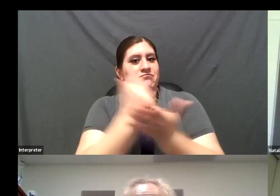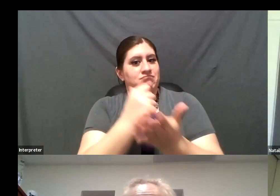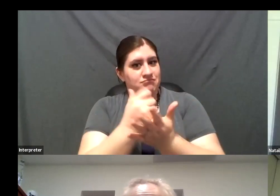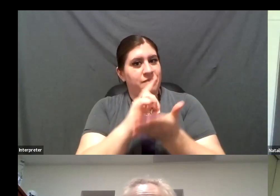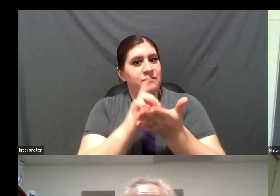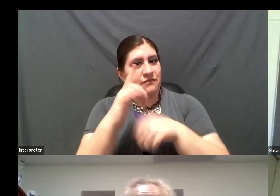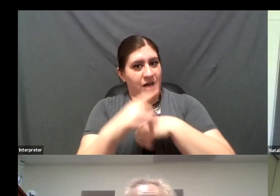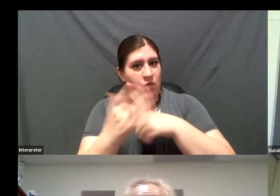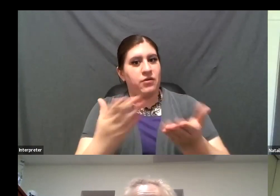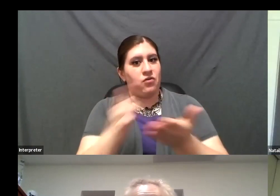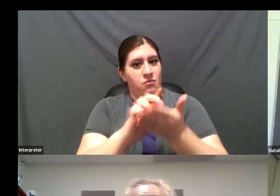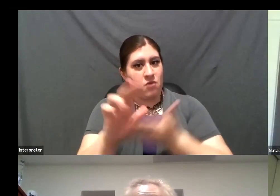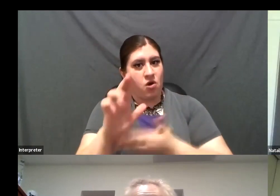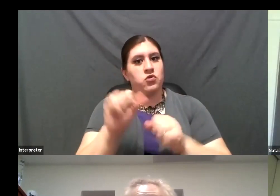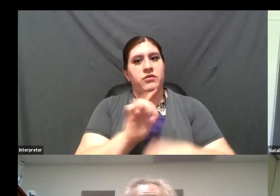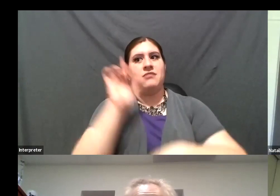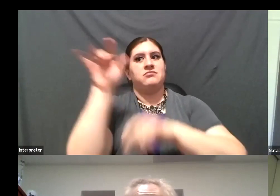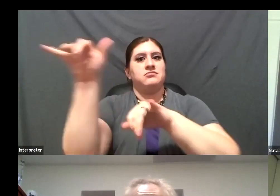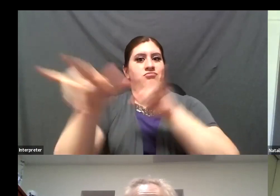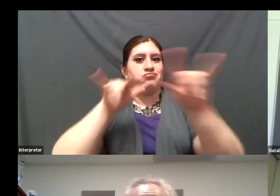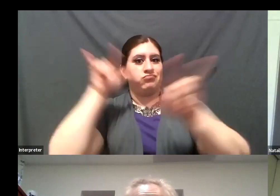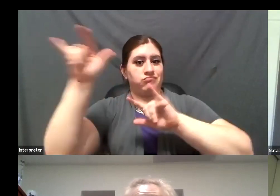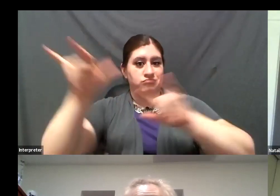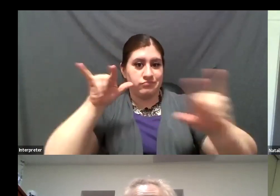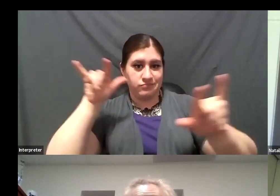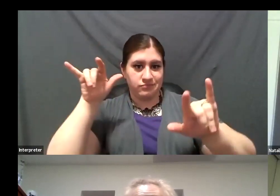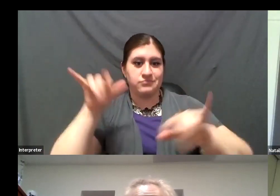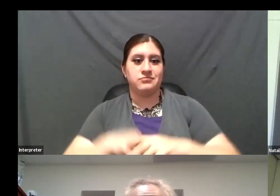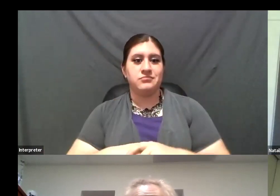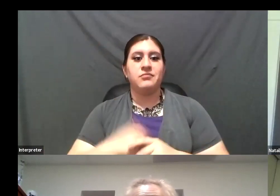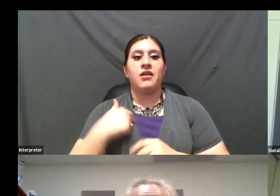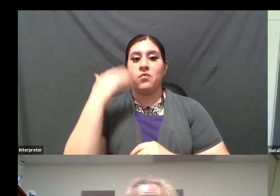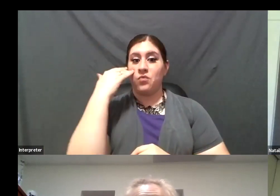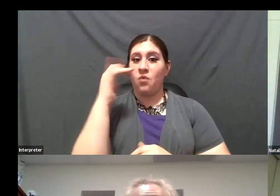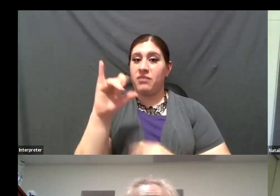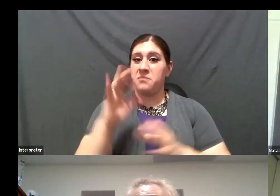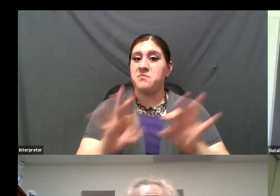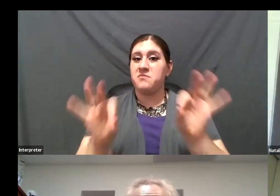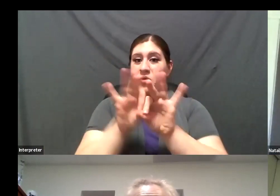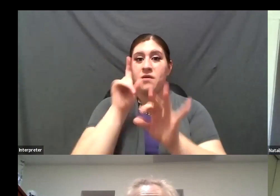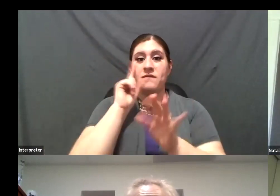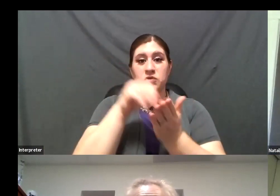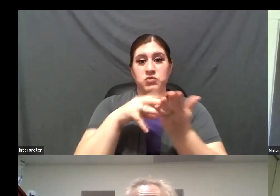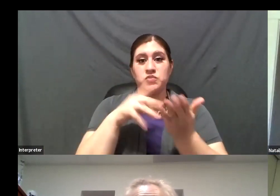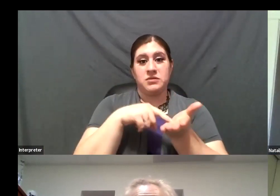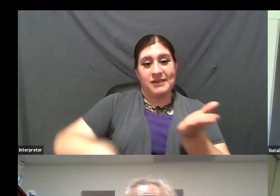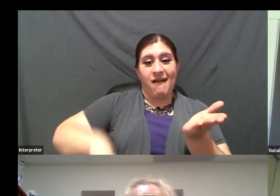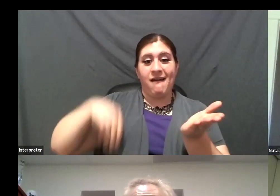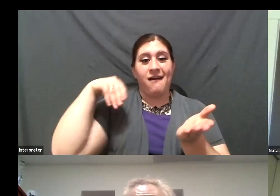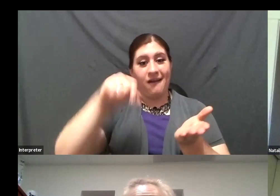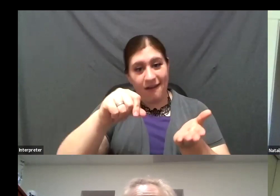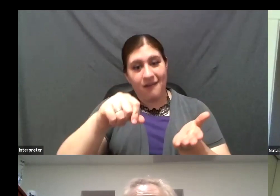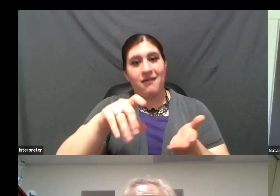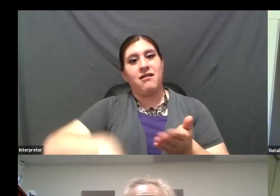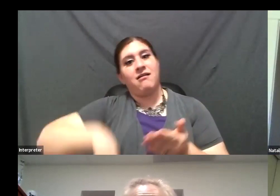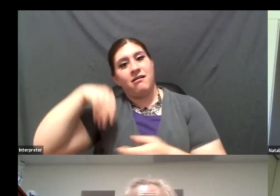Lamar University for you to be able to go on these trips. And I know that's important for students who are paying for college and paying for housing,